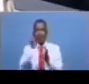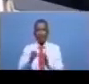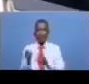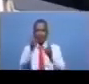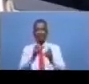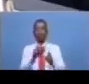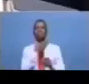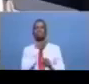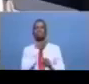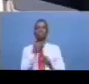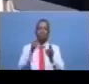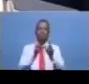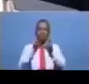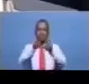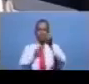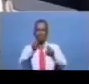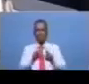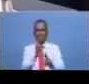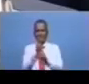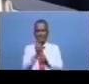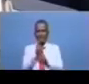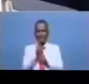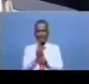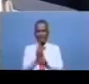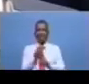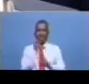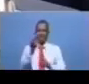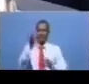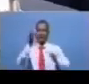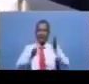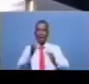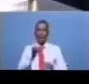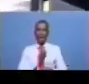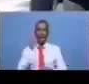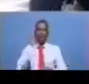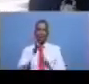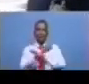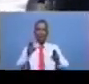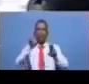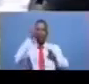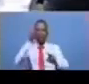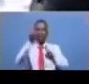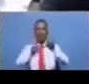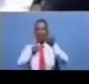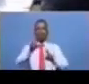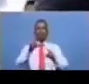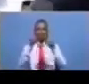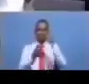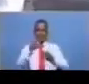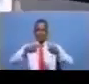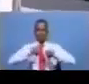be held to account, particularly when she herself had already intimated to the court that she will be available for cross-examination